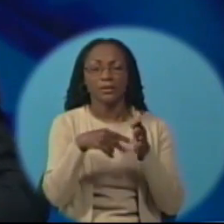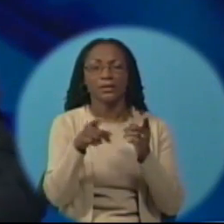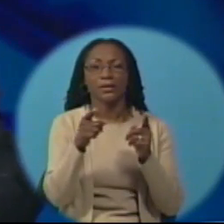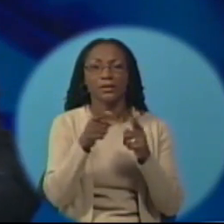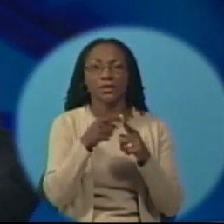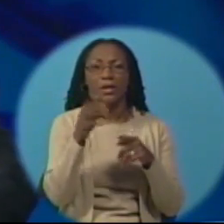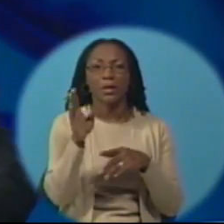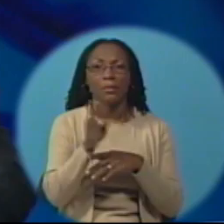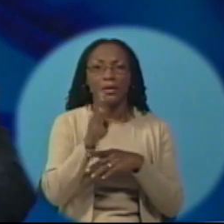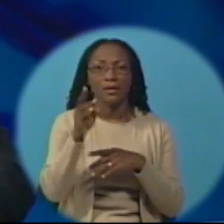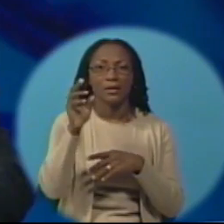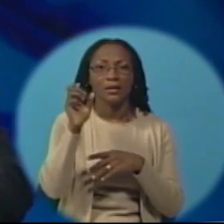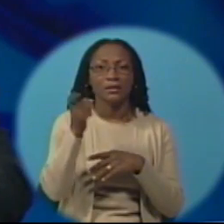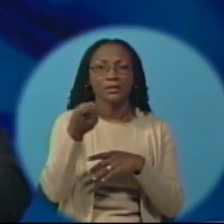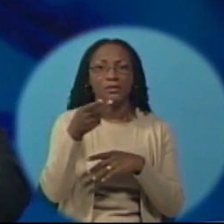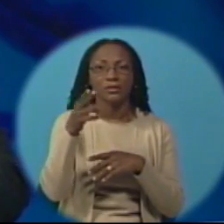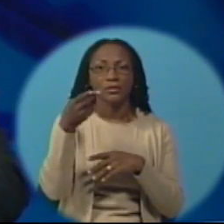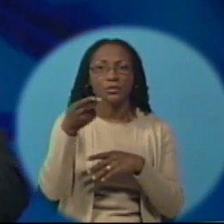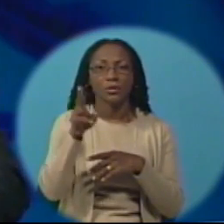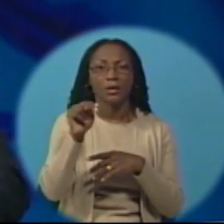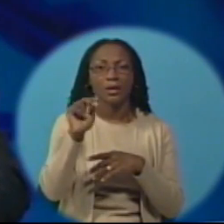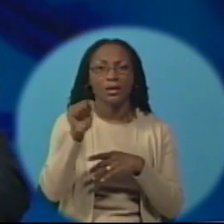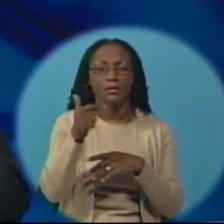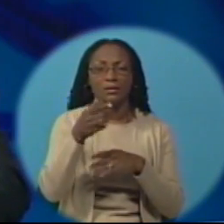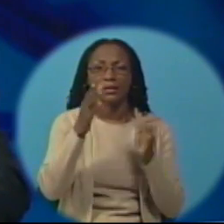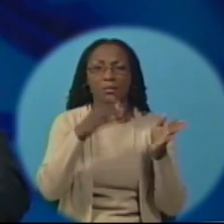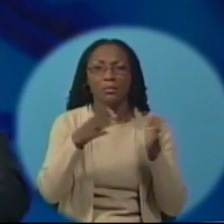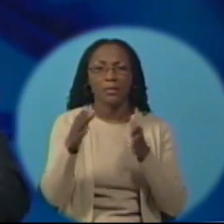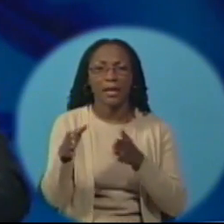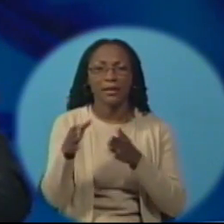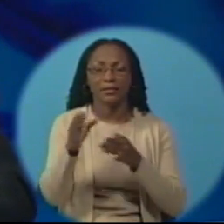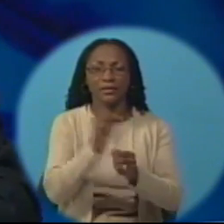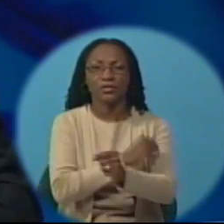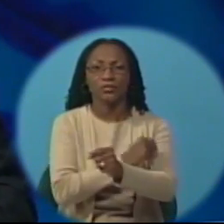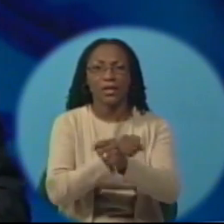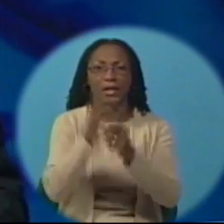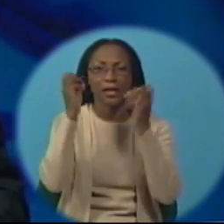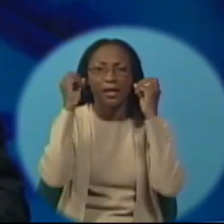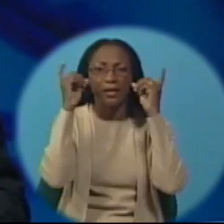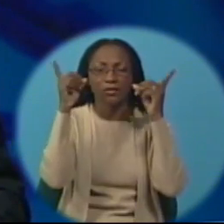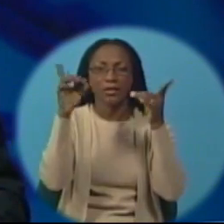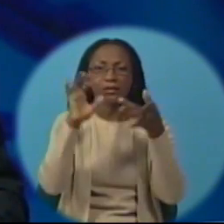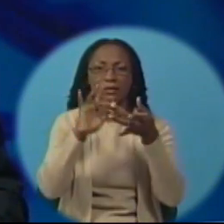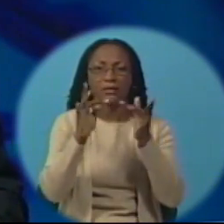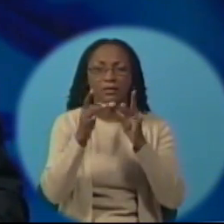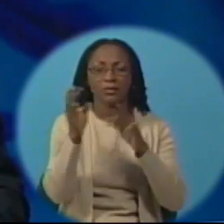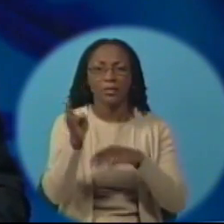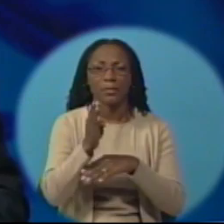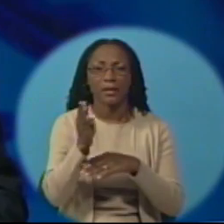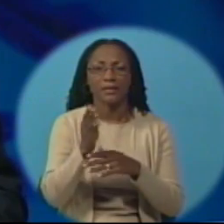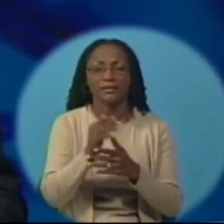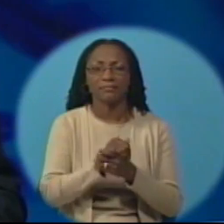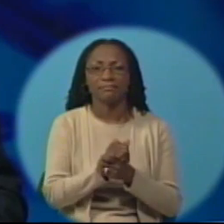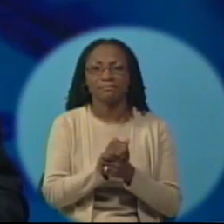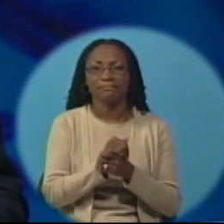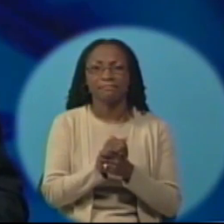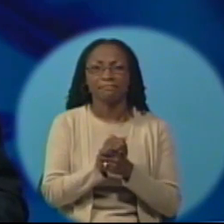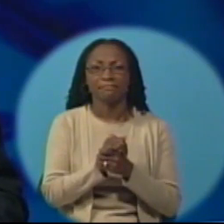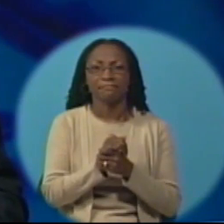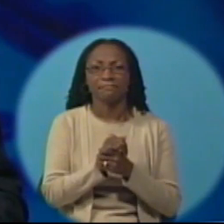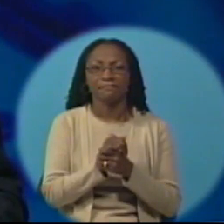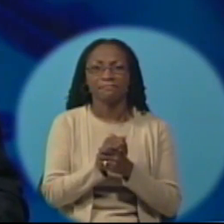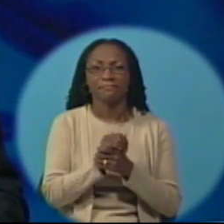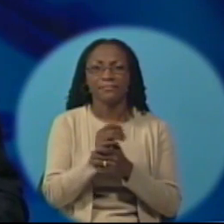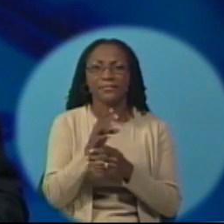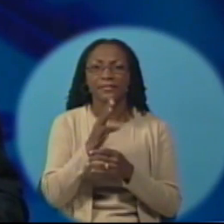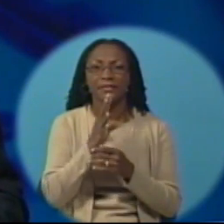Barbados, Zhu Hong, says plans are in the works to further strengthen educational links with the island. The ambassador made the comments